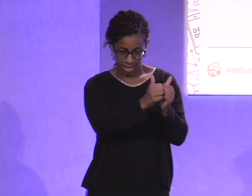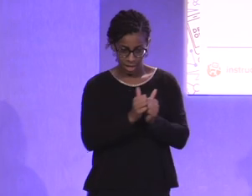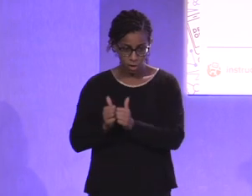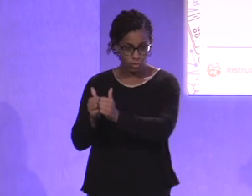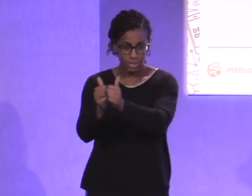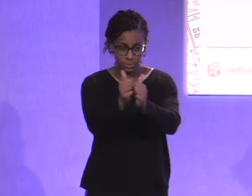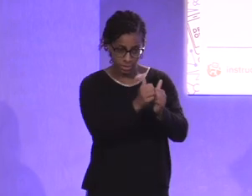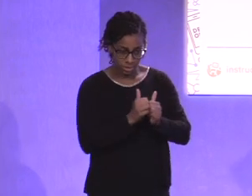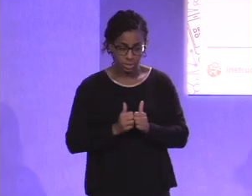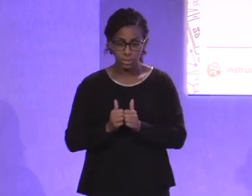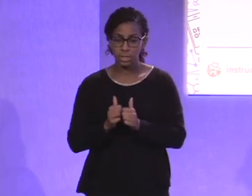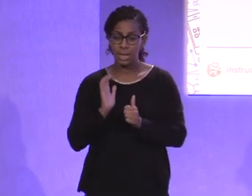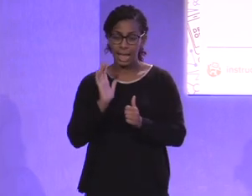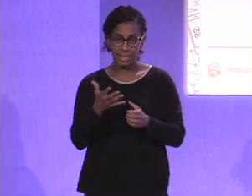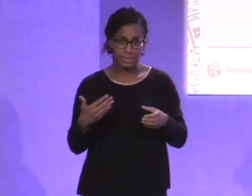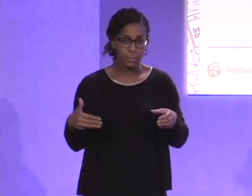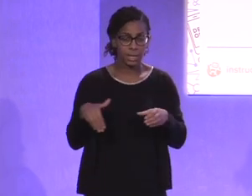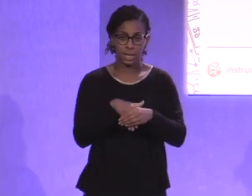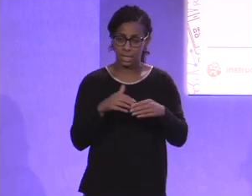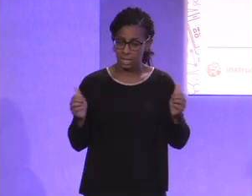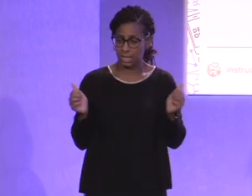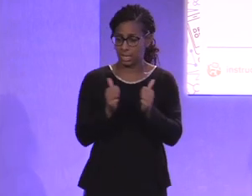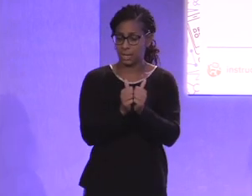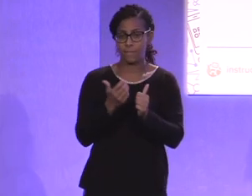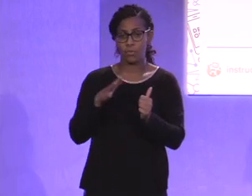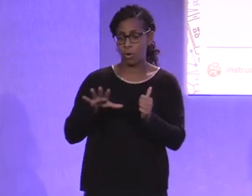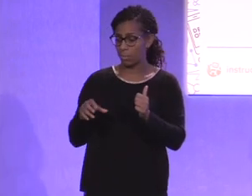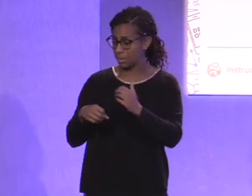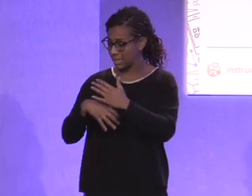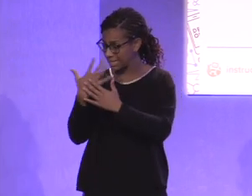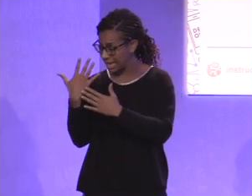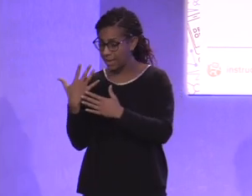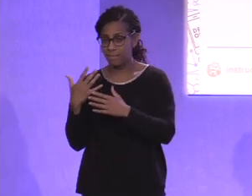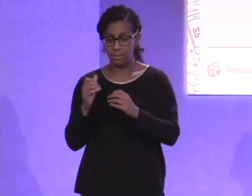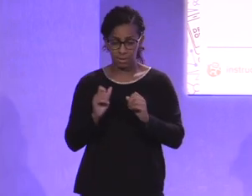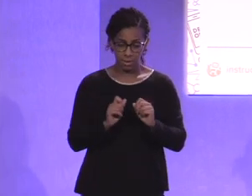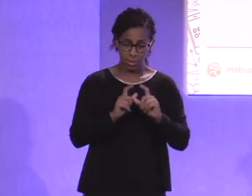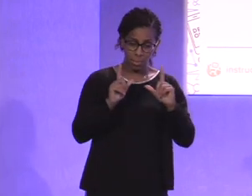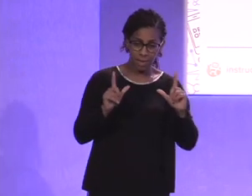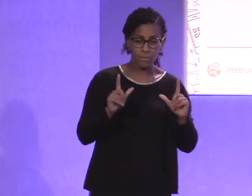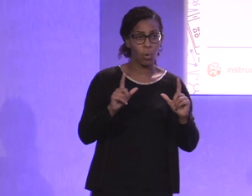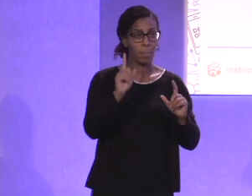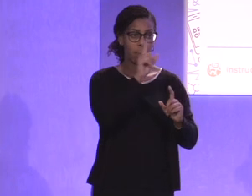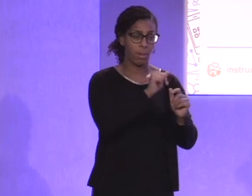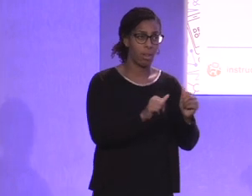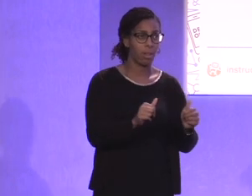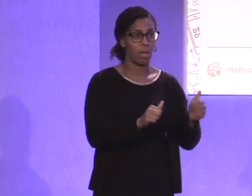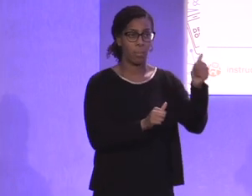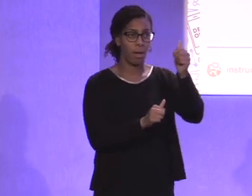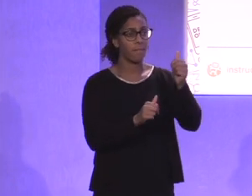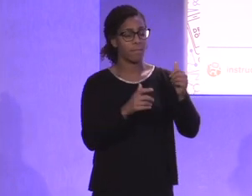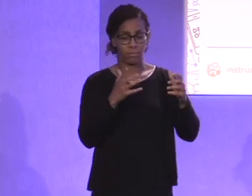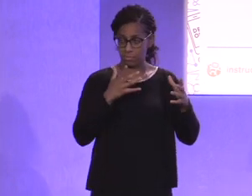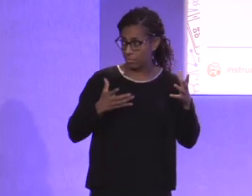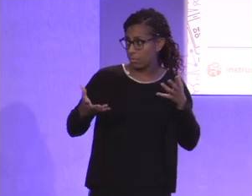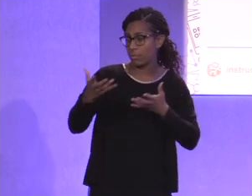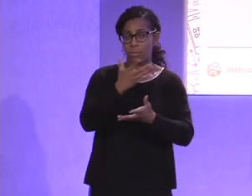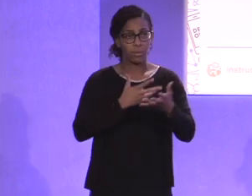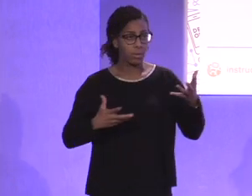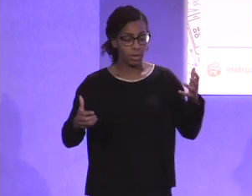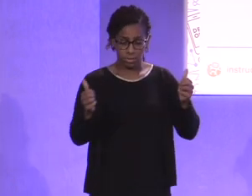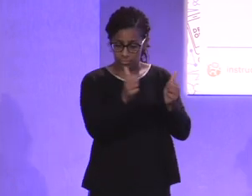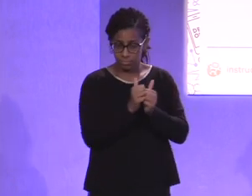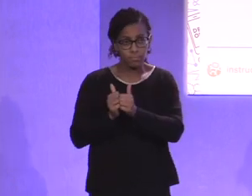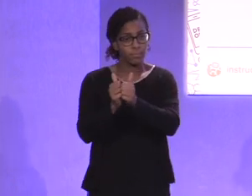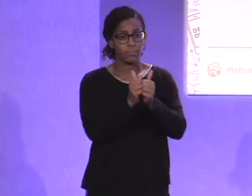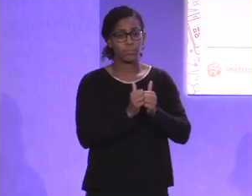to be buy-in both by the dev team, the platform team, and the people above them that can defend decisions that are being